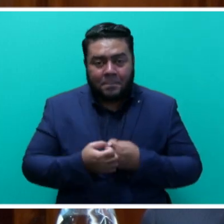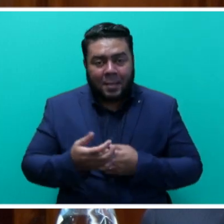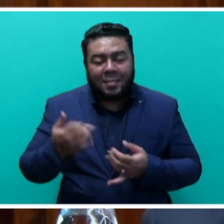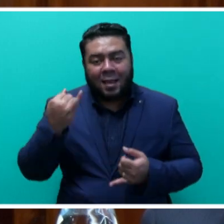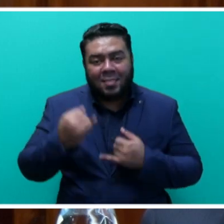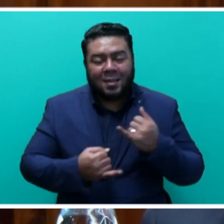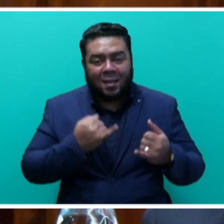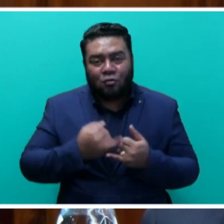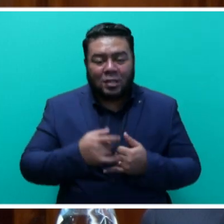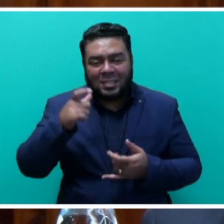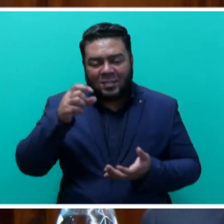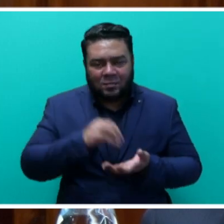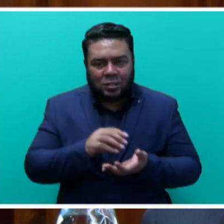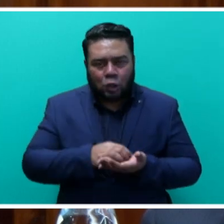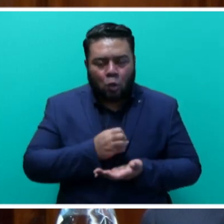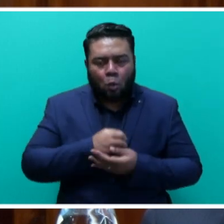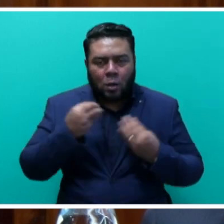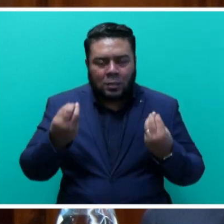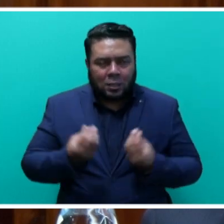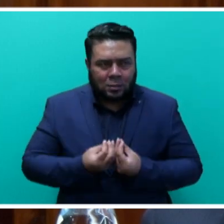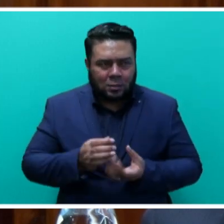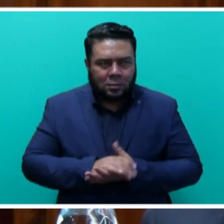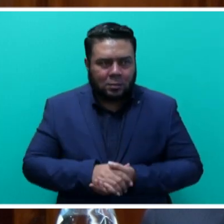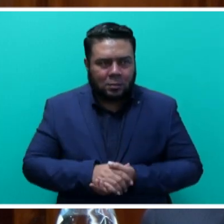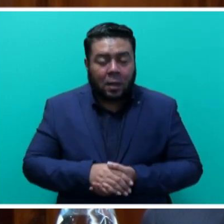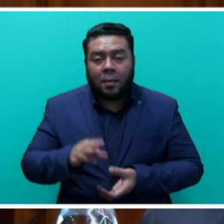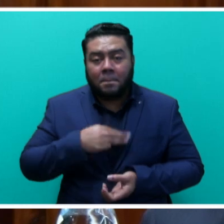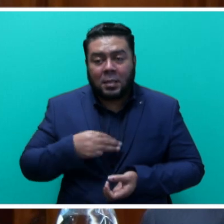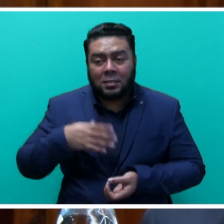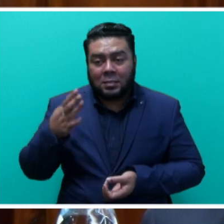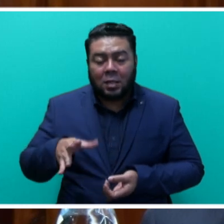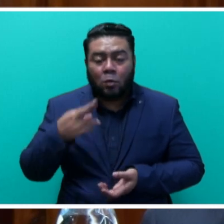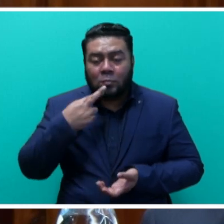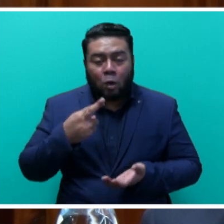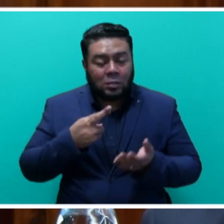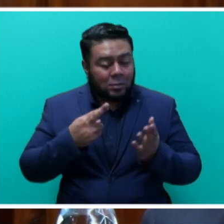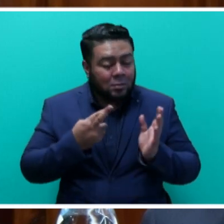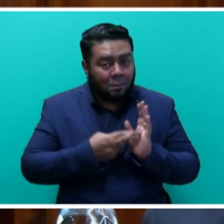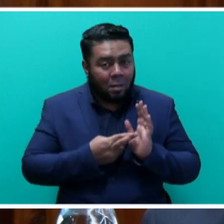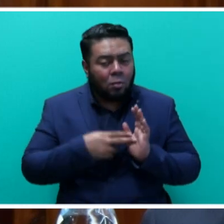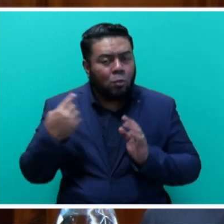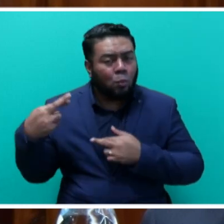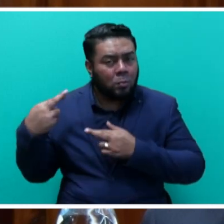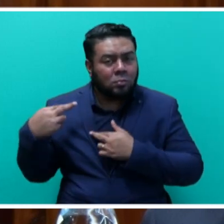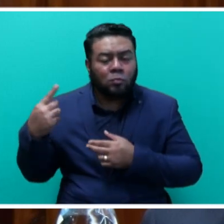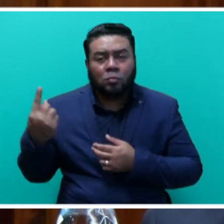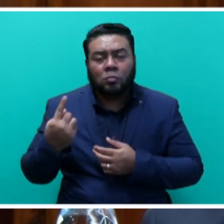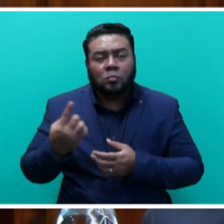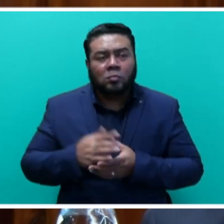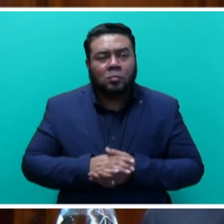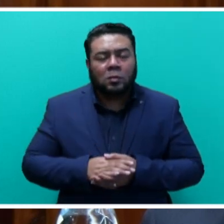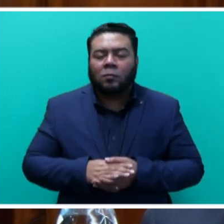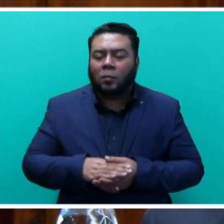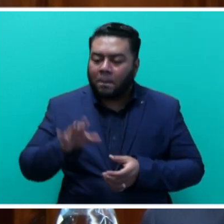Civil Aviation Organization. The Minister responsible for civil aviation appoints the investigator in